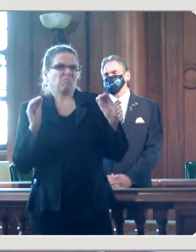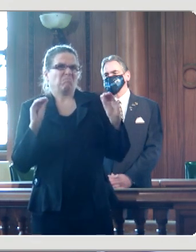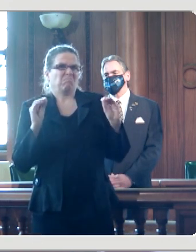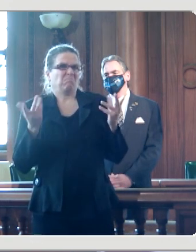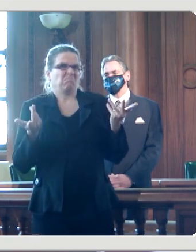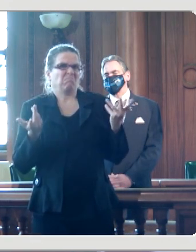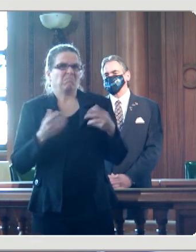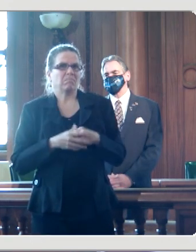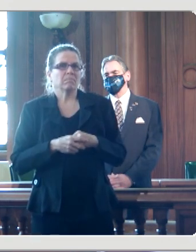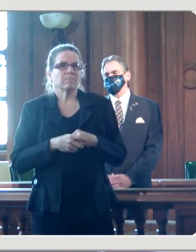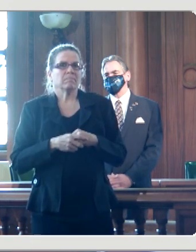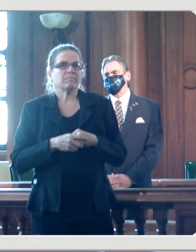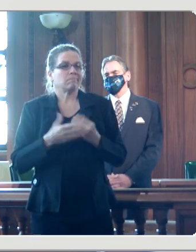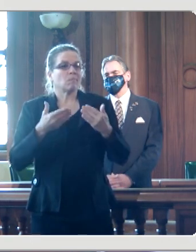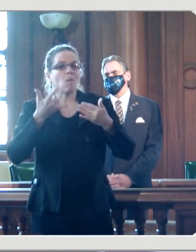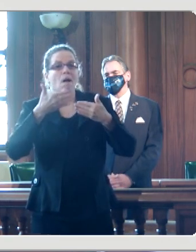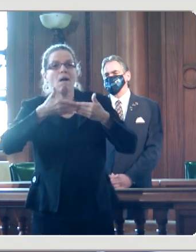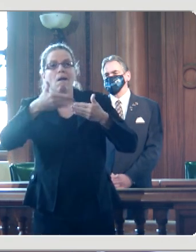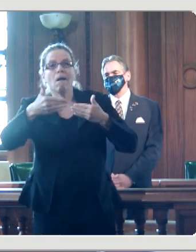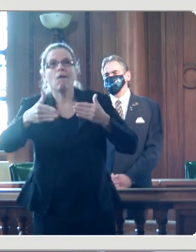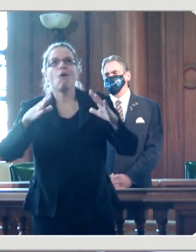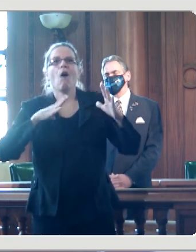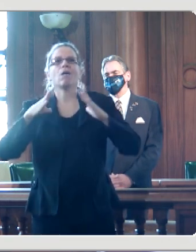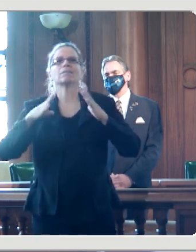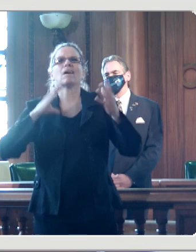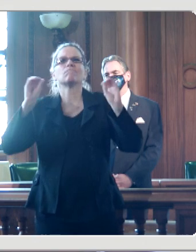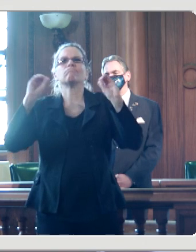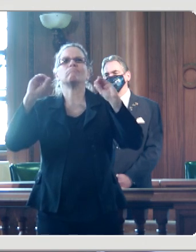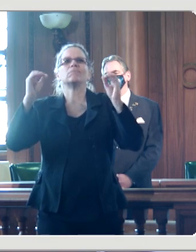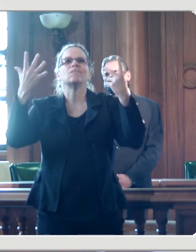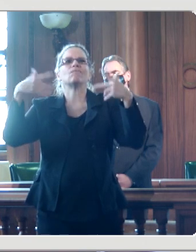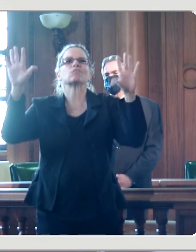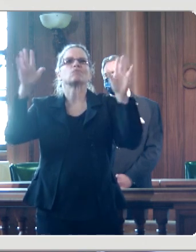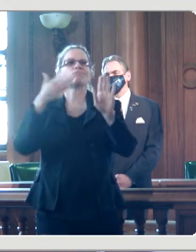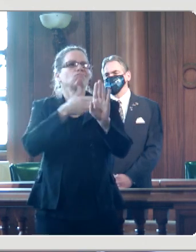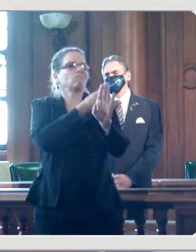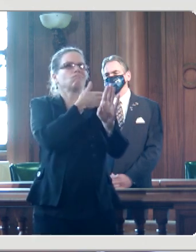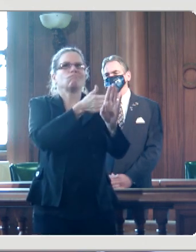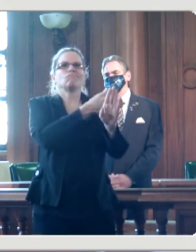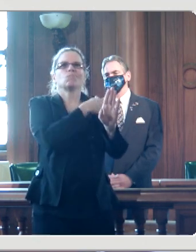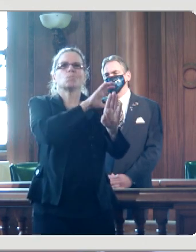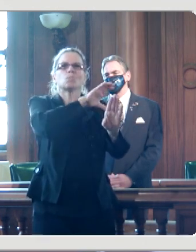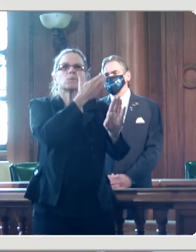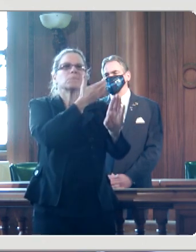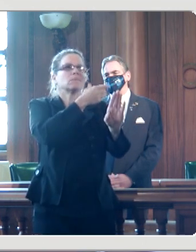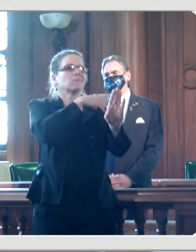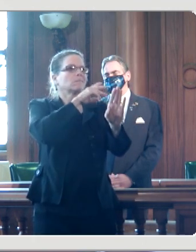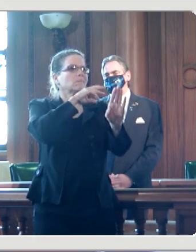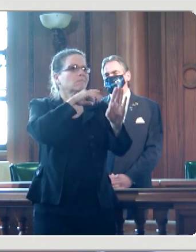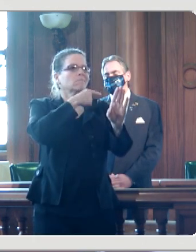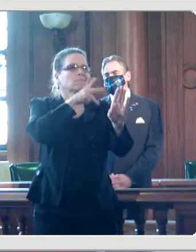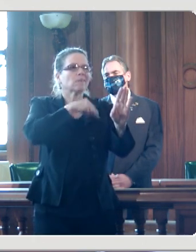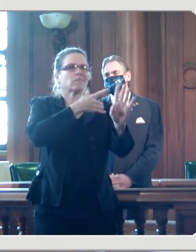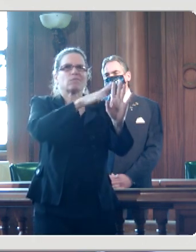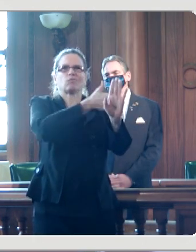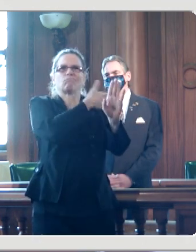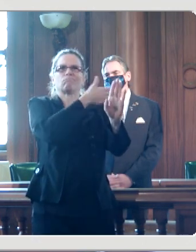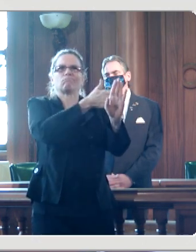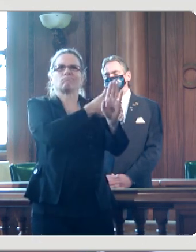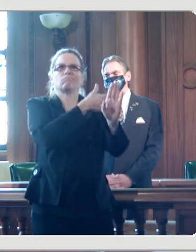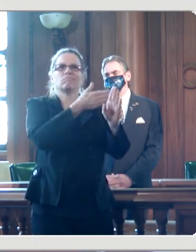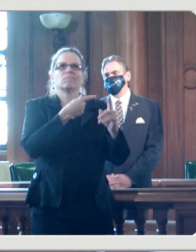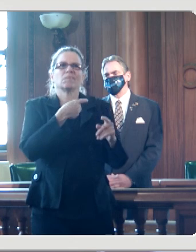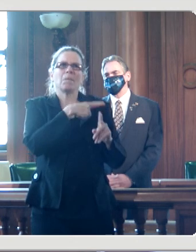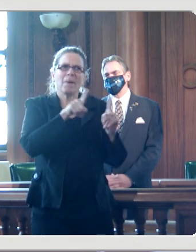know, probably as the weather starts getting better, there's going to need to still be some public information campaign to encourage people